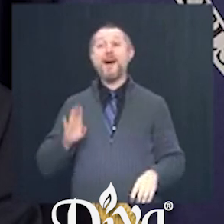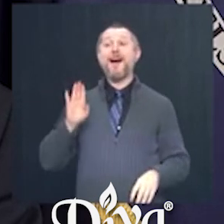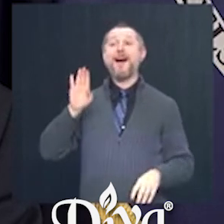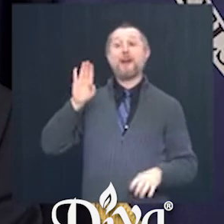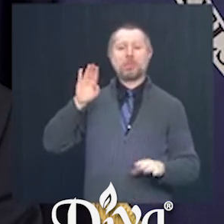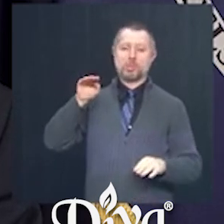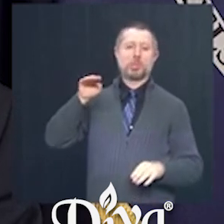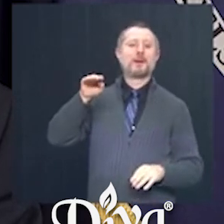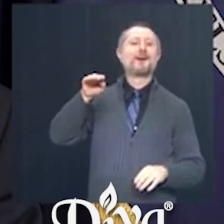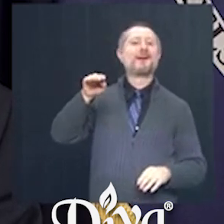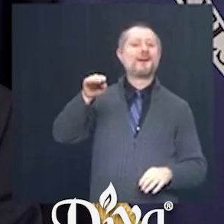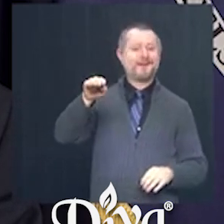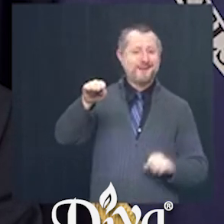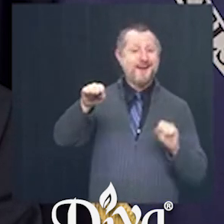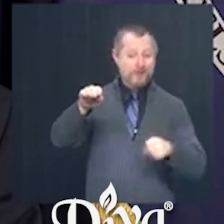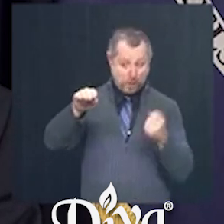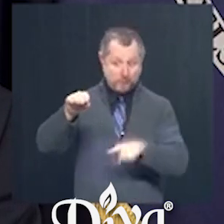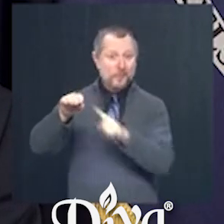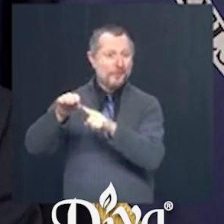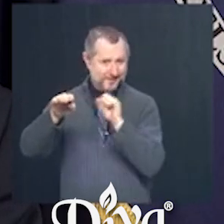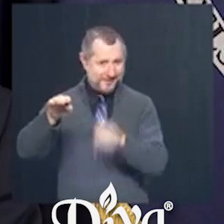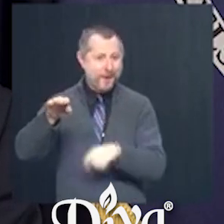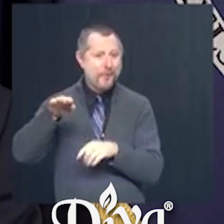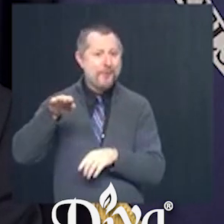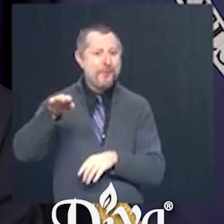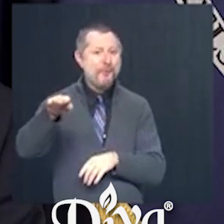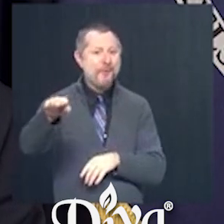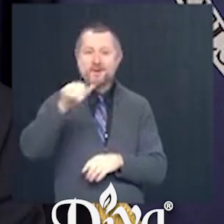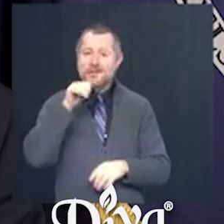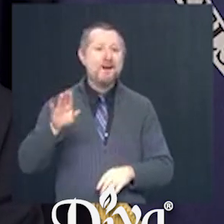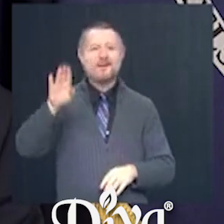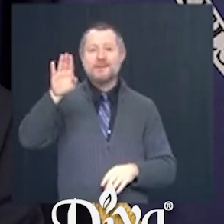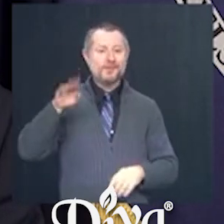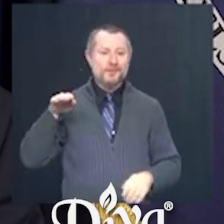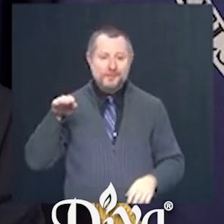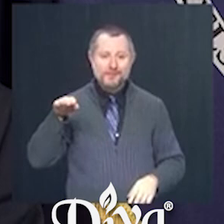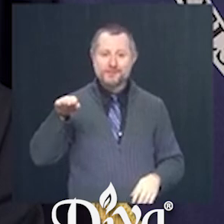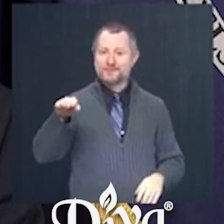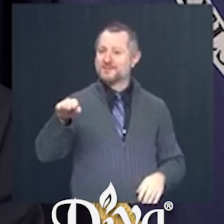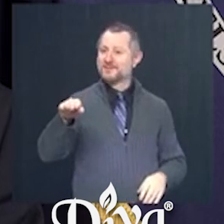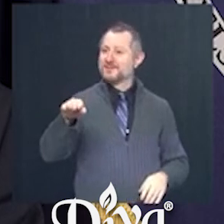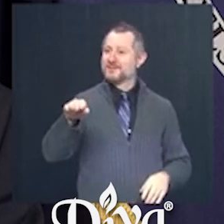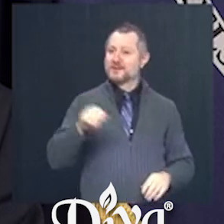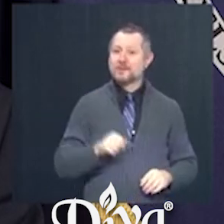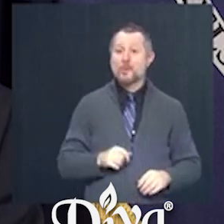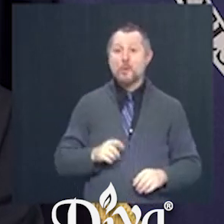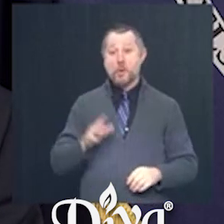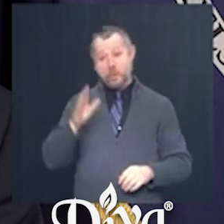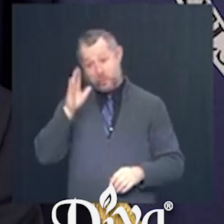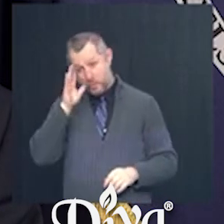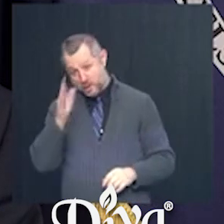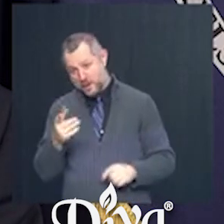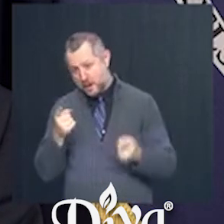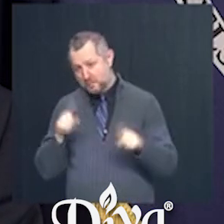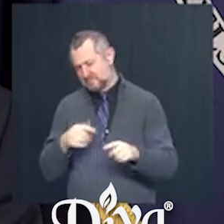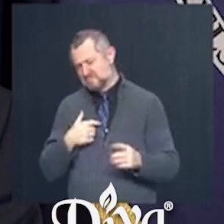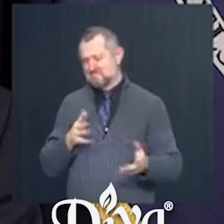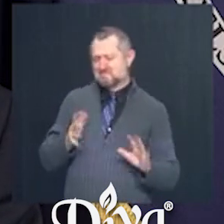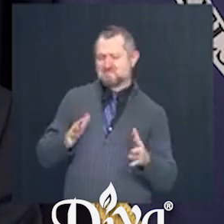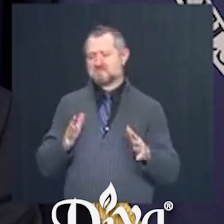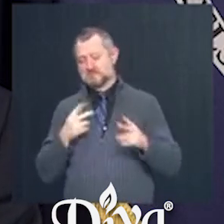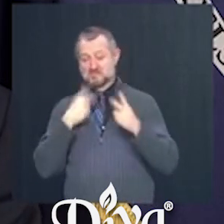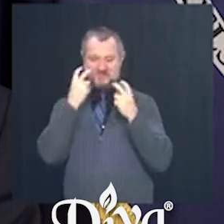have the increase. That is a possibility. I don't think it's a probability, because I've been sitting here